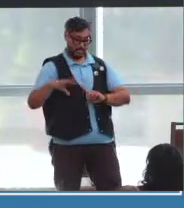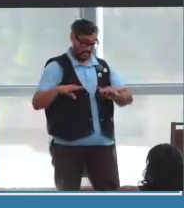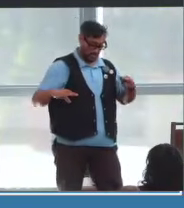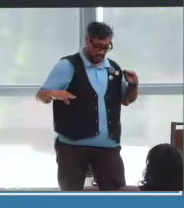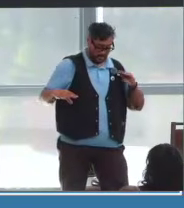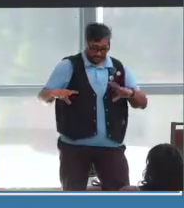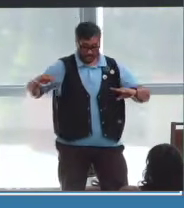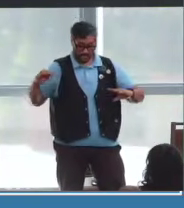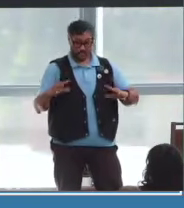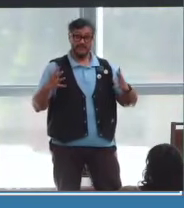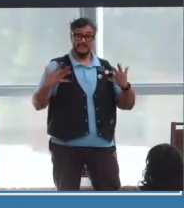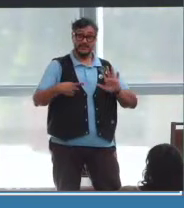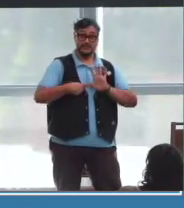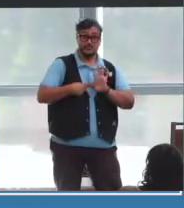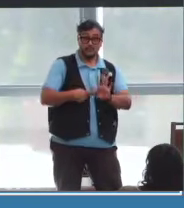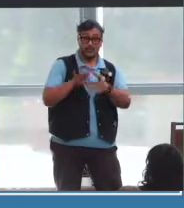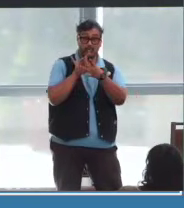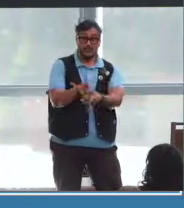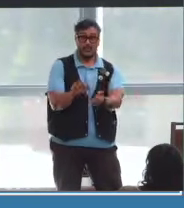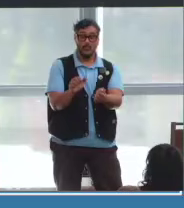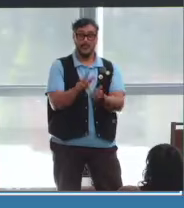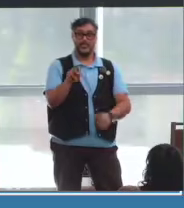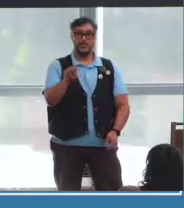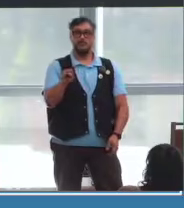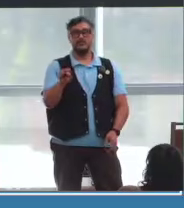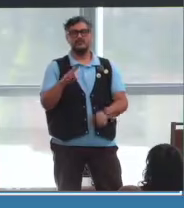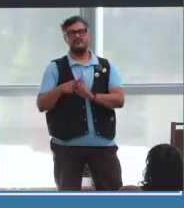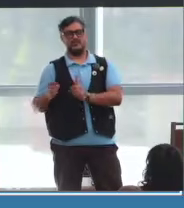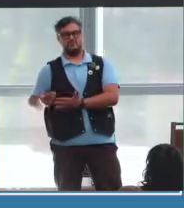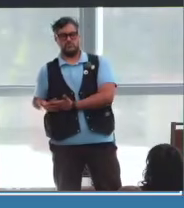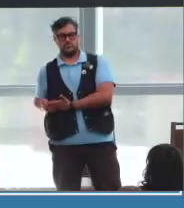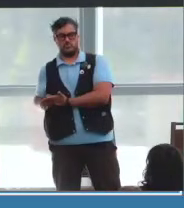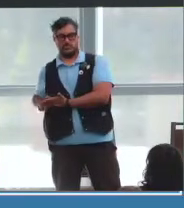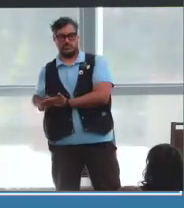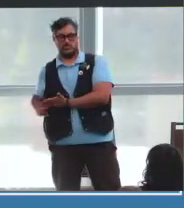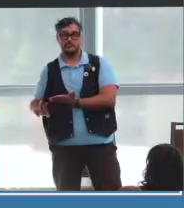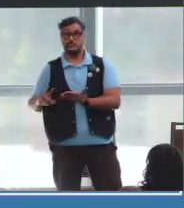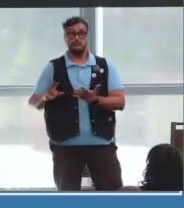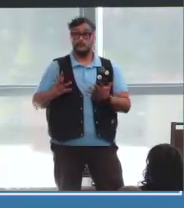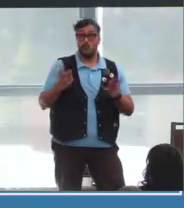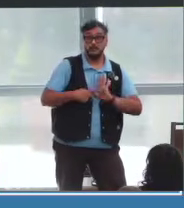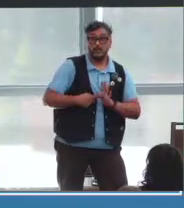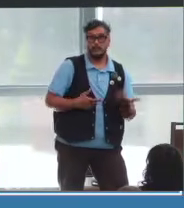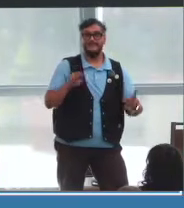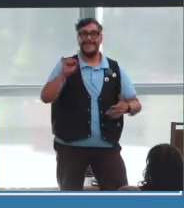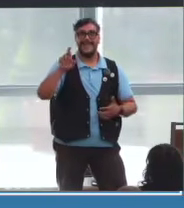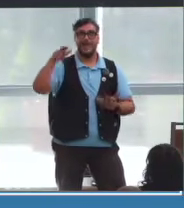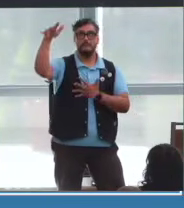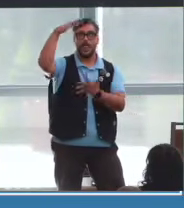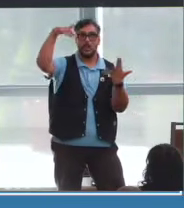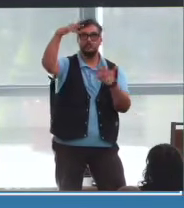have been shown to be associated with lupus from newer papers include air pollution in particulate